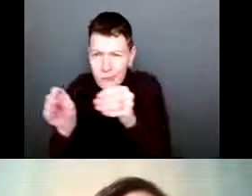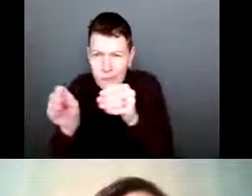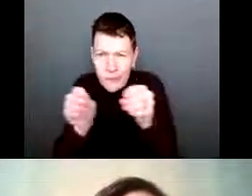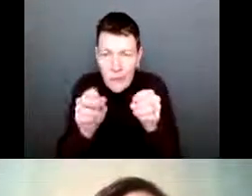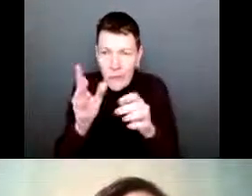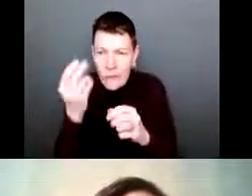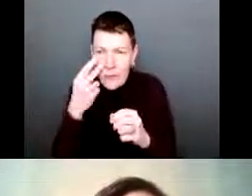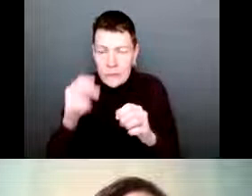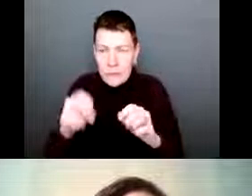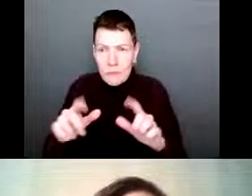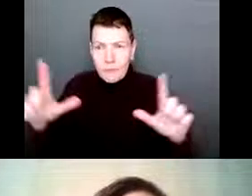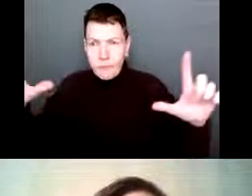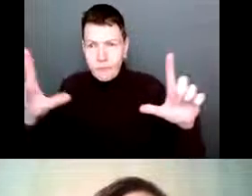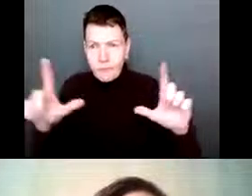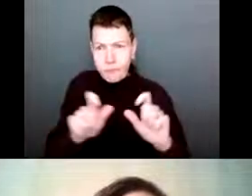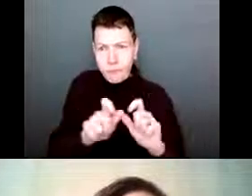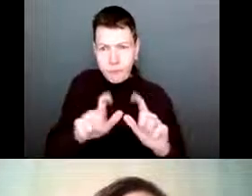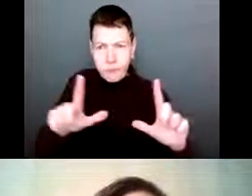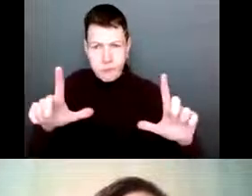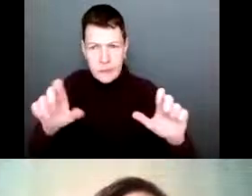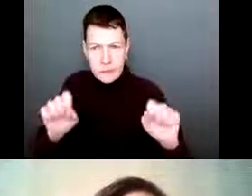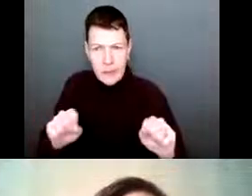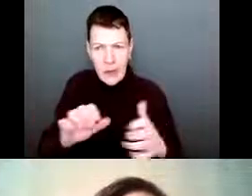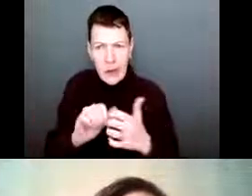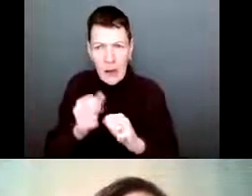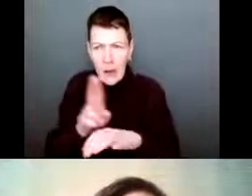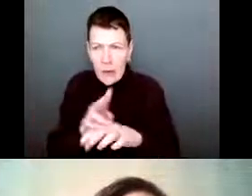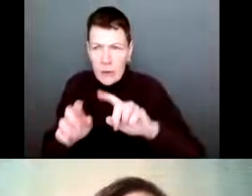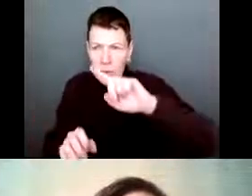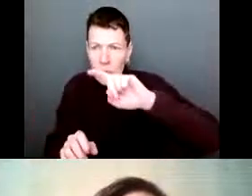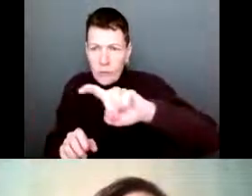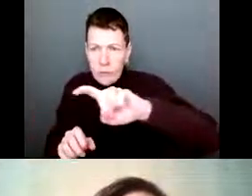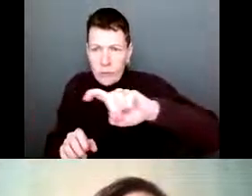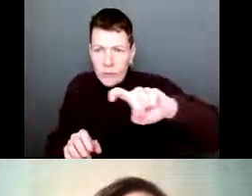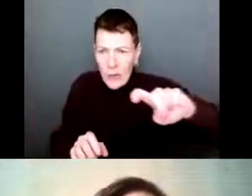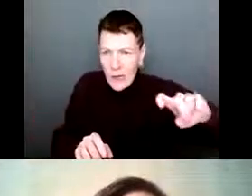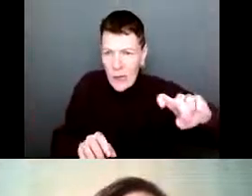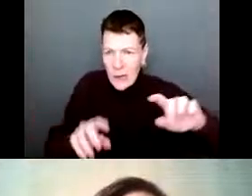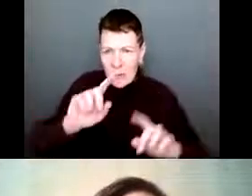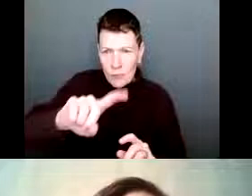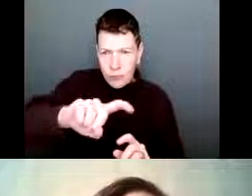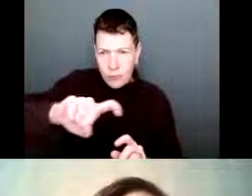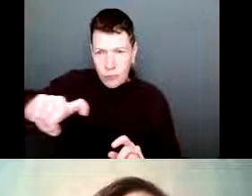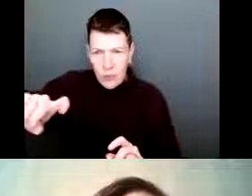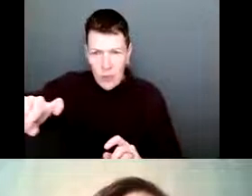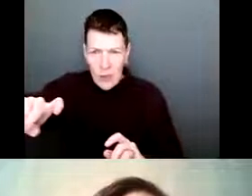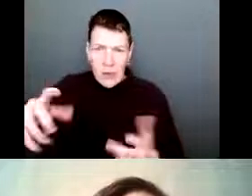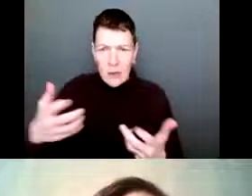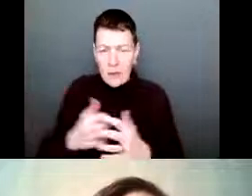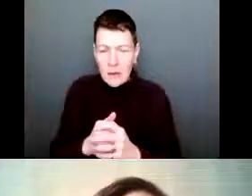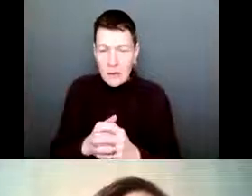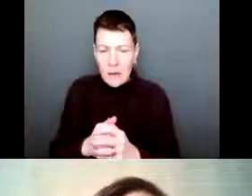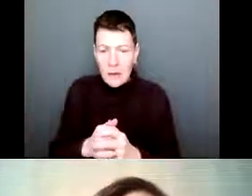to make it larger or smaller just by using a drag function. And under